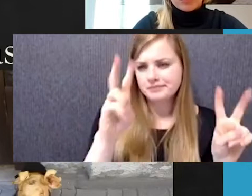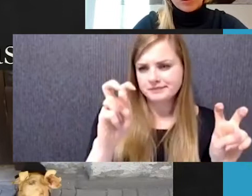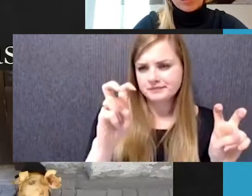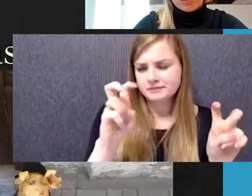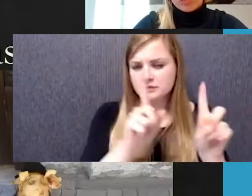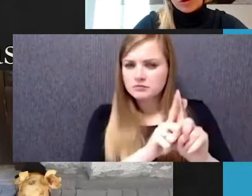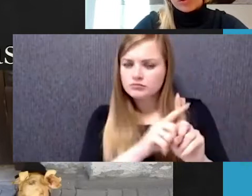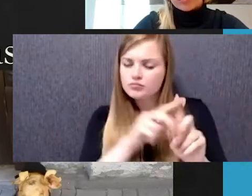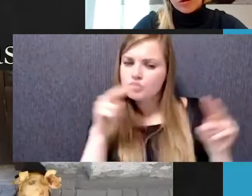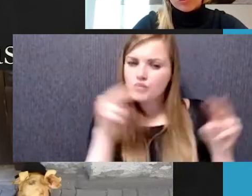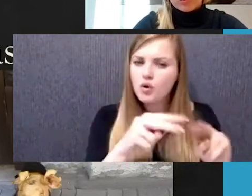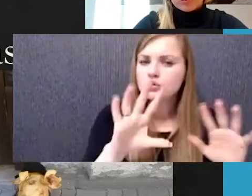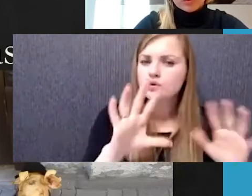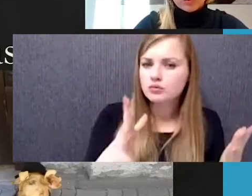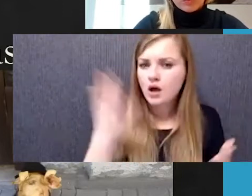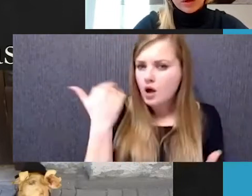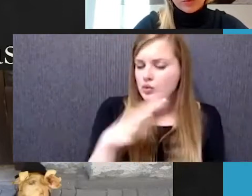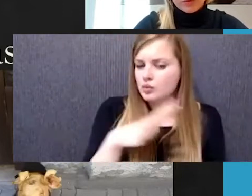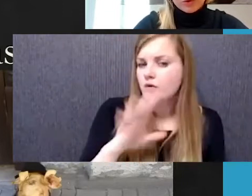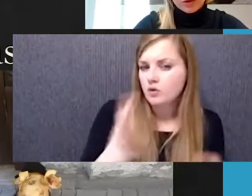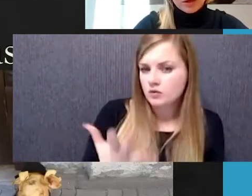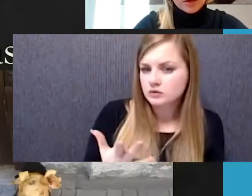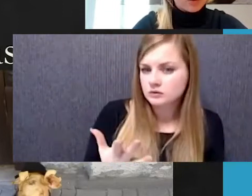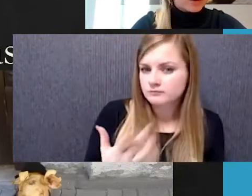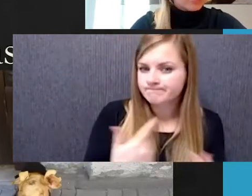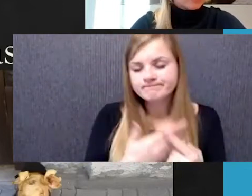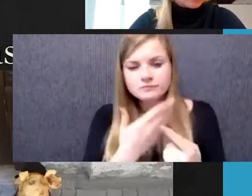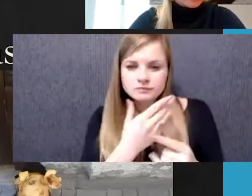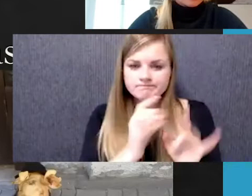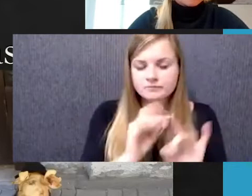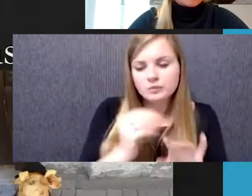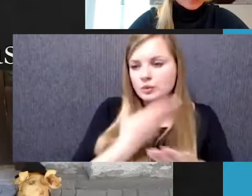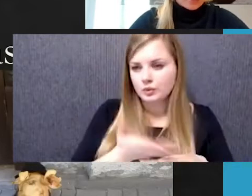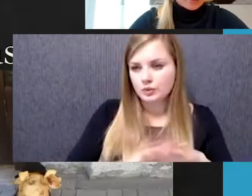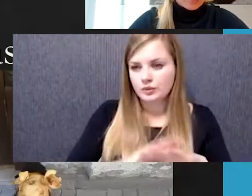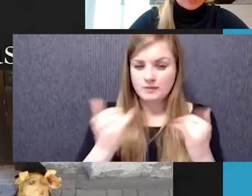The attitude towards hate speech before